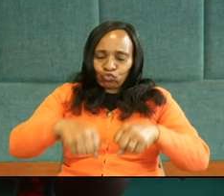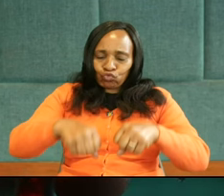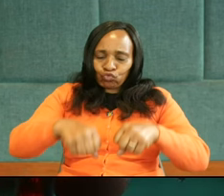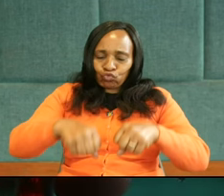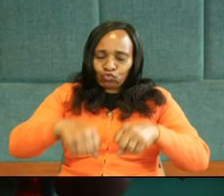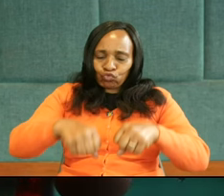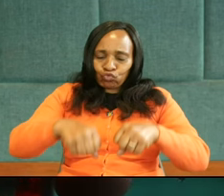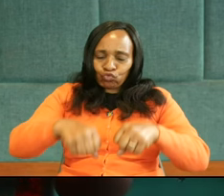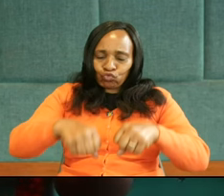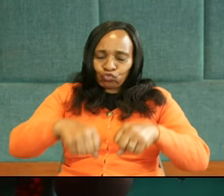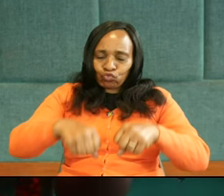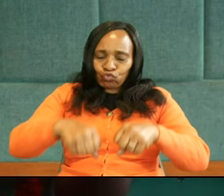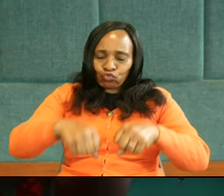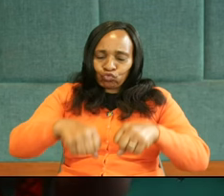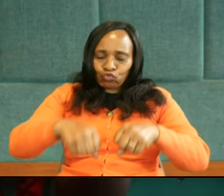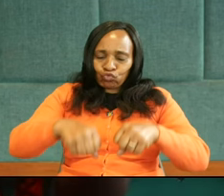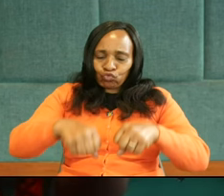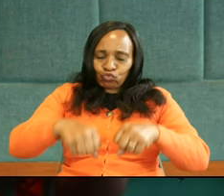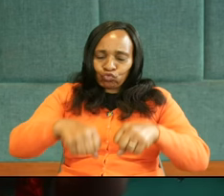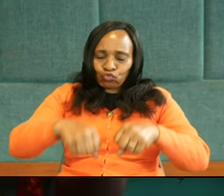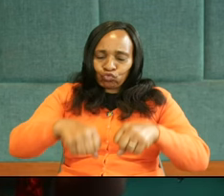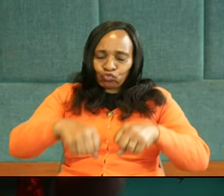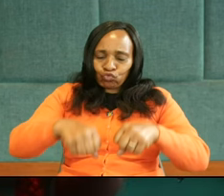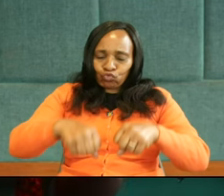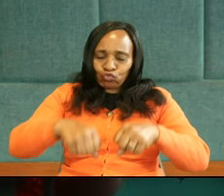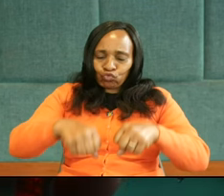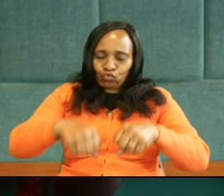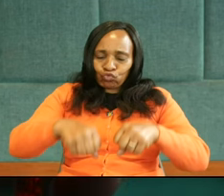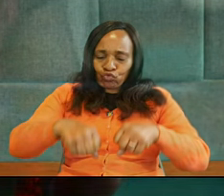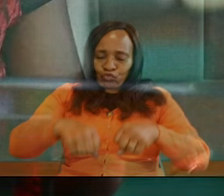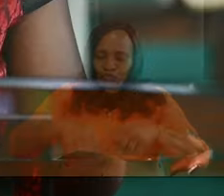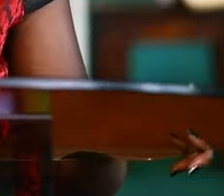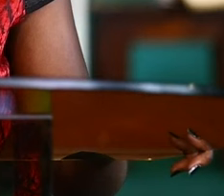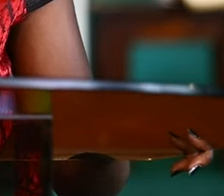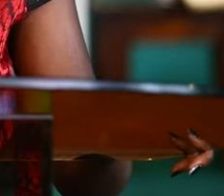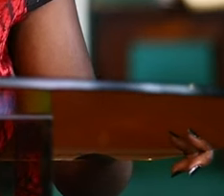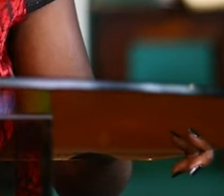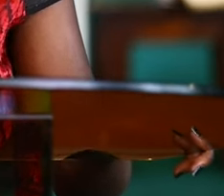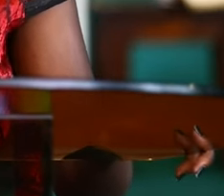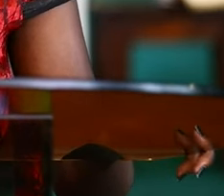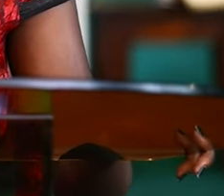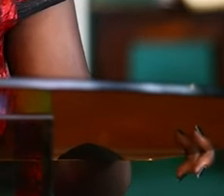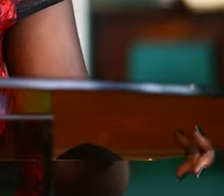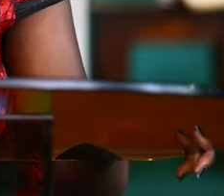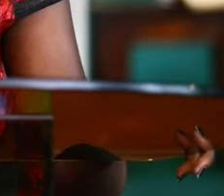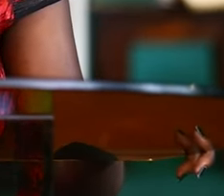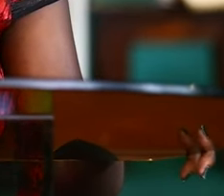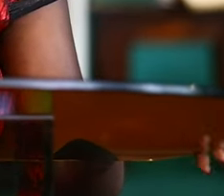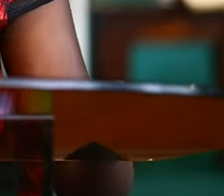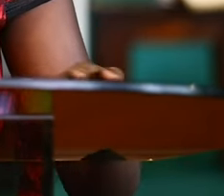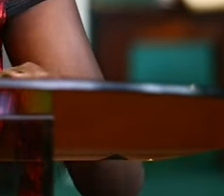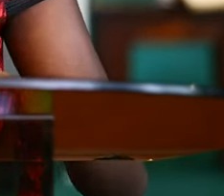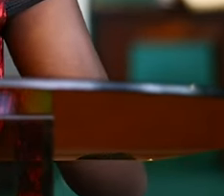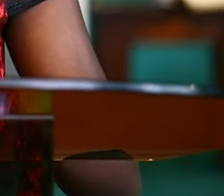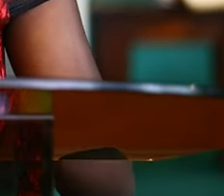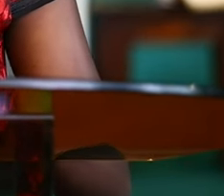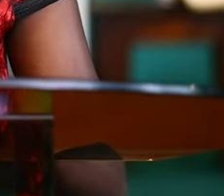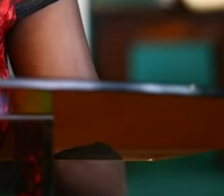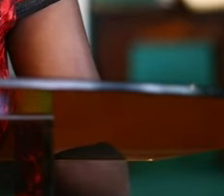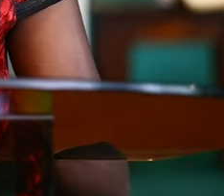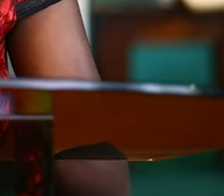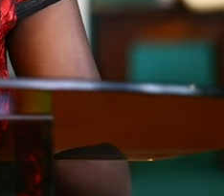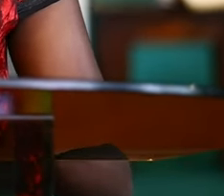read, "For as the lightning comes from east and flashes to the west, so also will the coming of the Son of Man